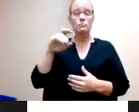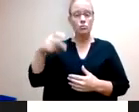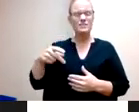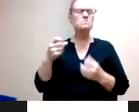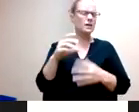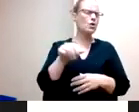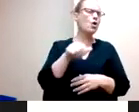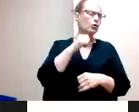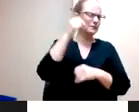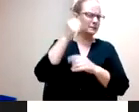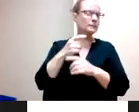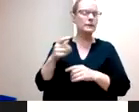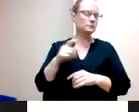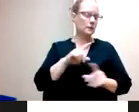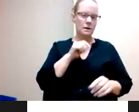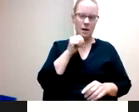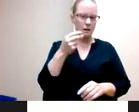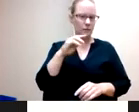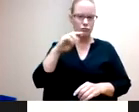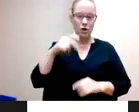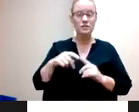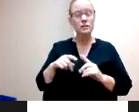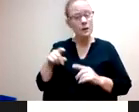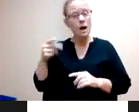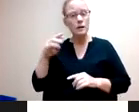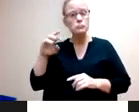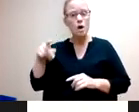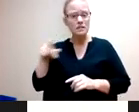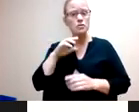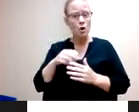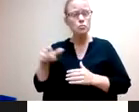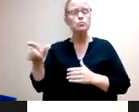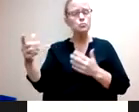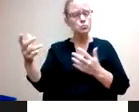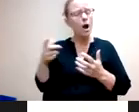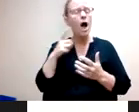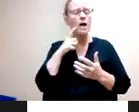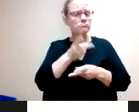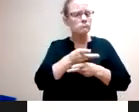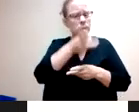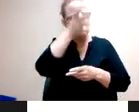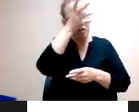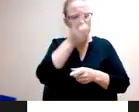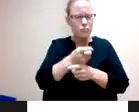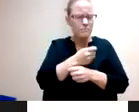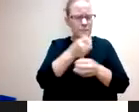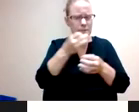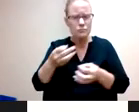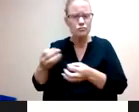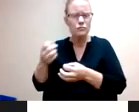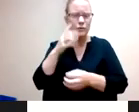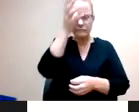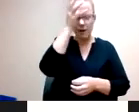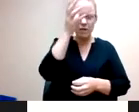proxy. She wants to do right for her father who's failing in our ICU and likely will not